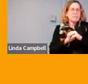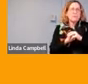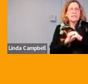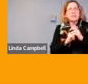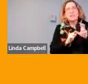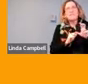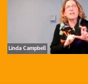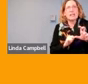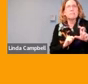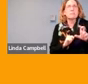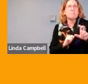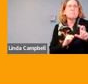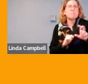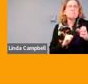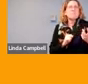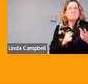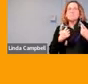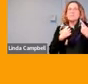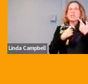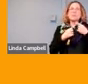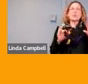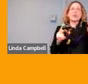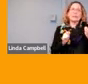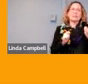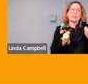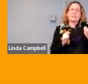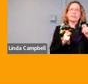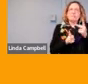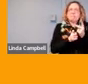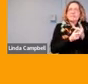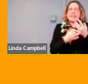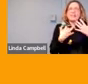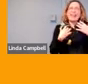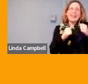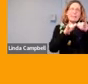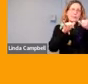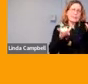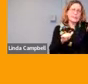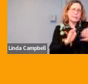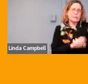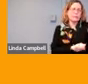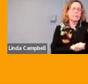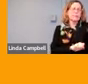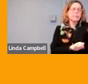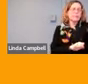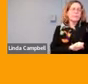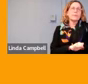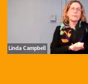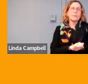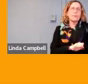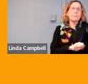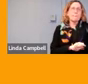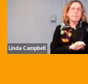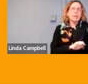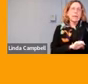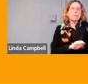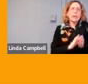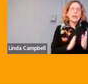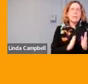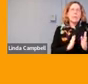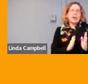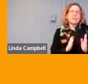to 25. And so again, investment and your return is worth it, right? Because you can take care of your ecosystem from